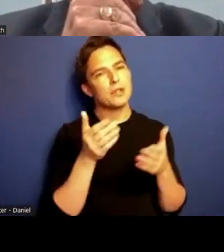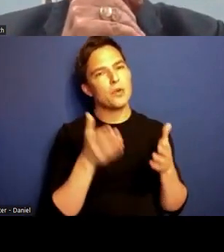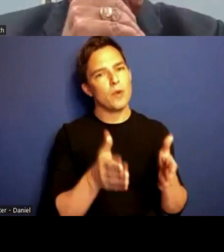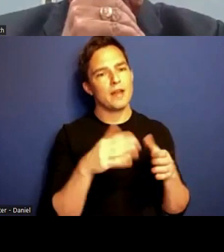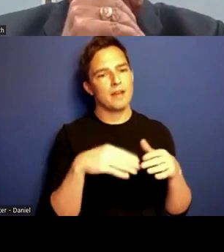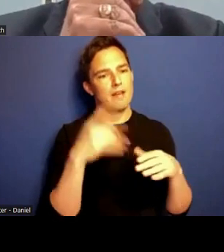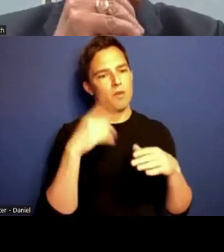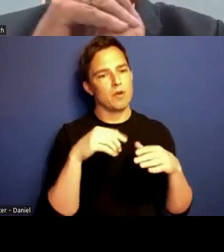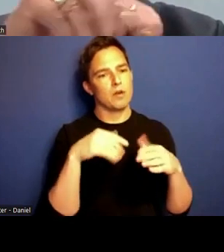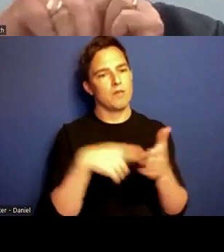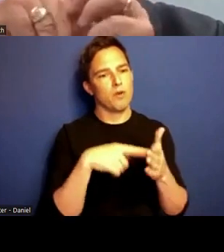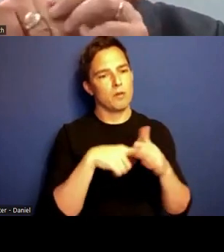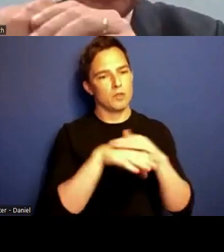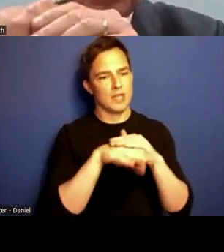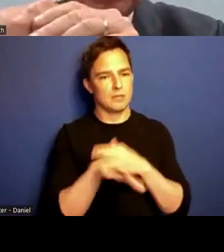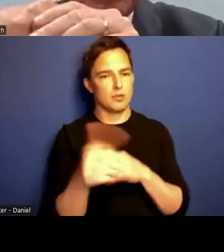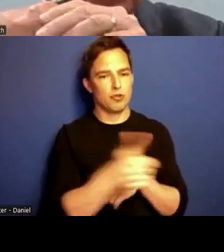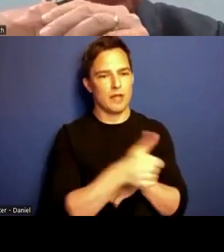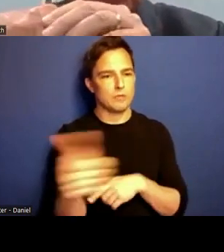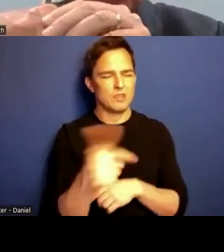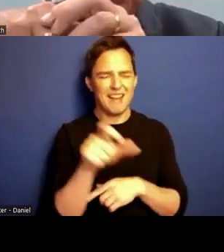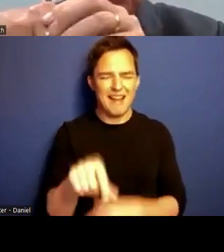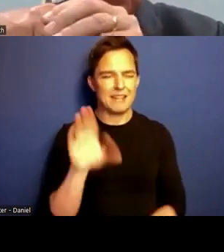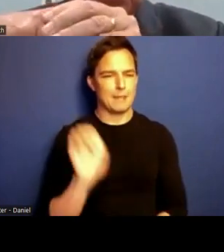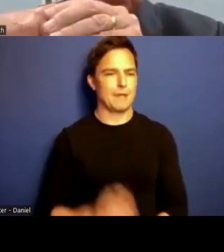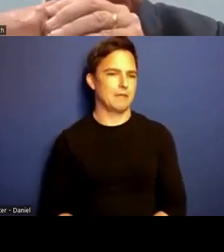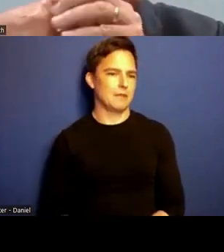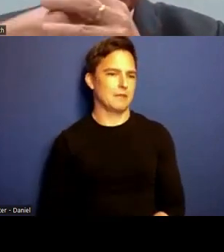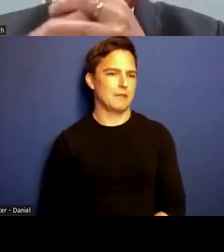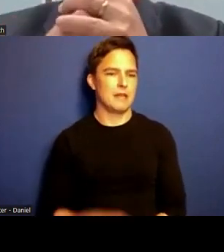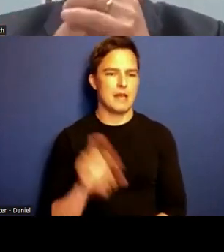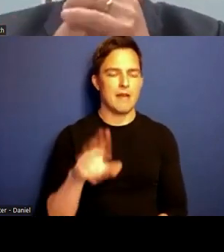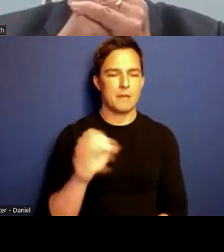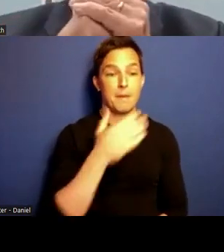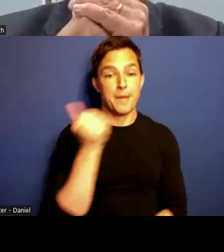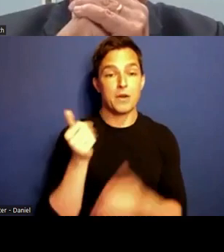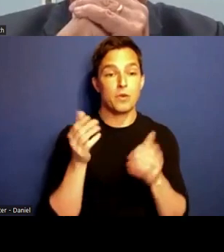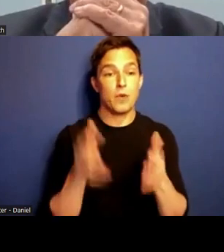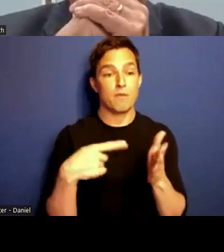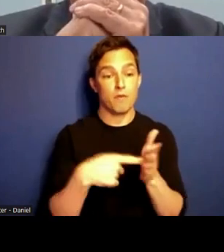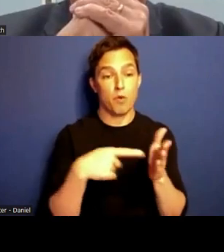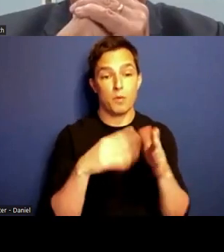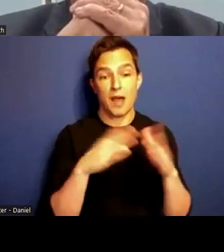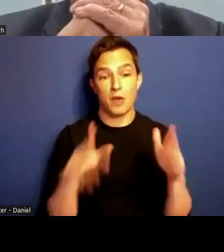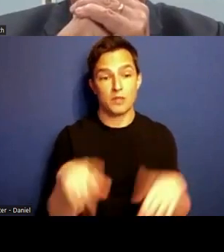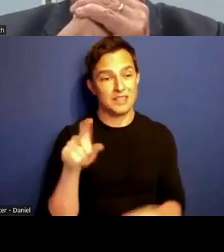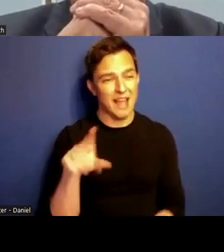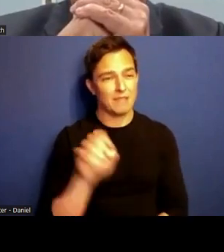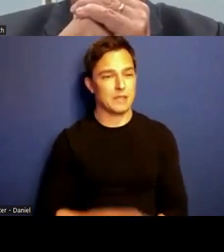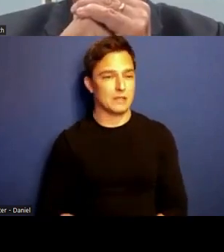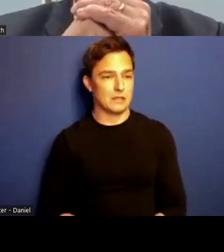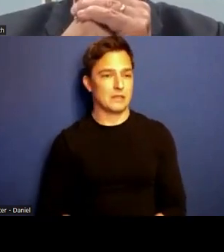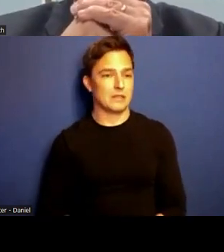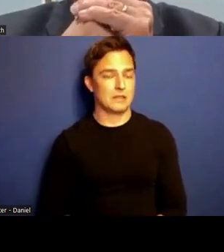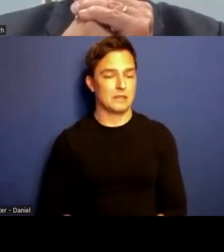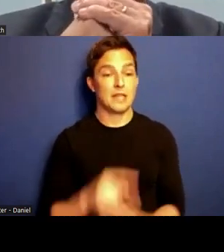affordable transportation. It got to be. Got to be a better way for affordable housing. And now